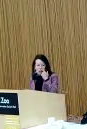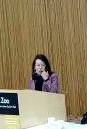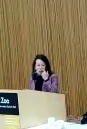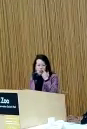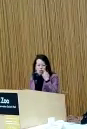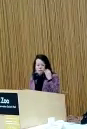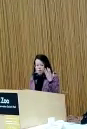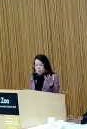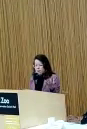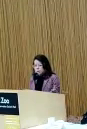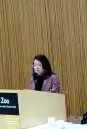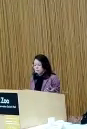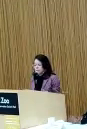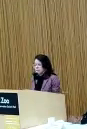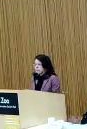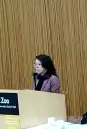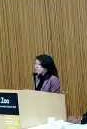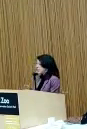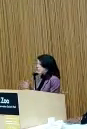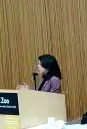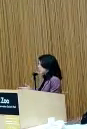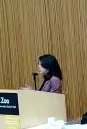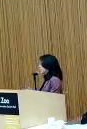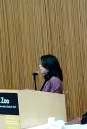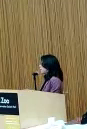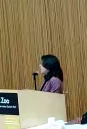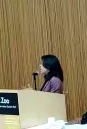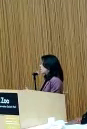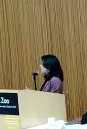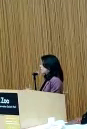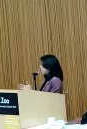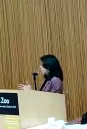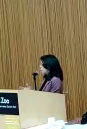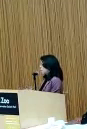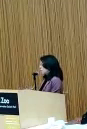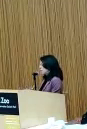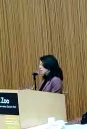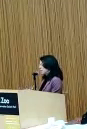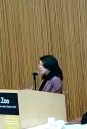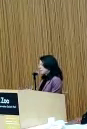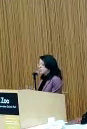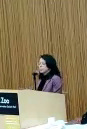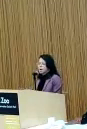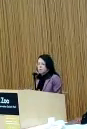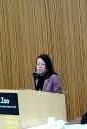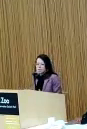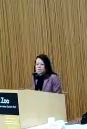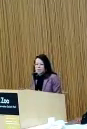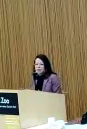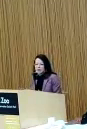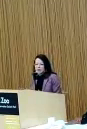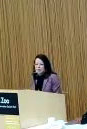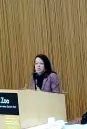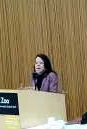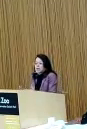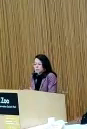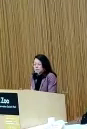the context of a person with sensory disabilities that's using a guide log a guide dog that's visibly obvious